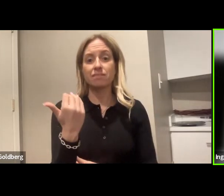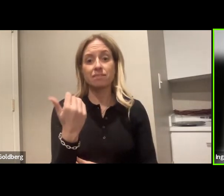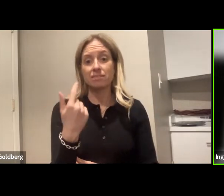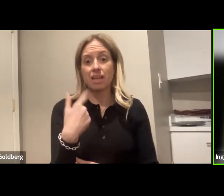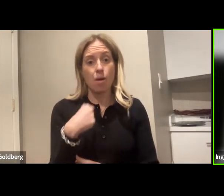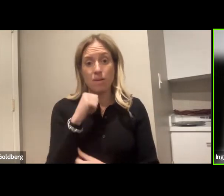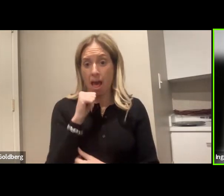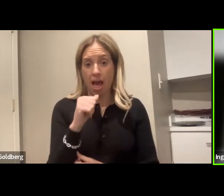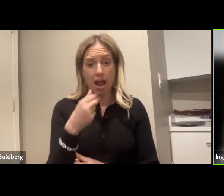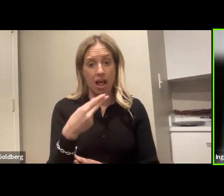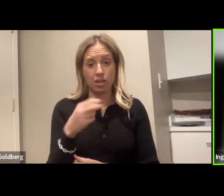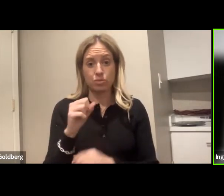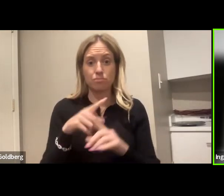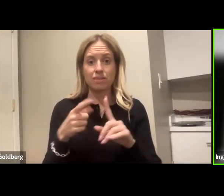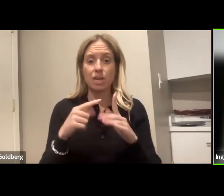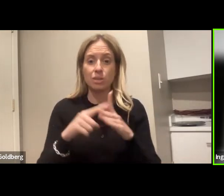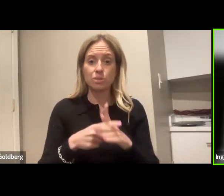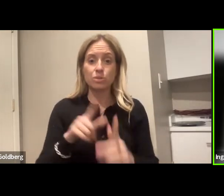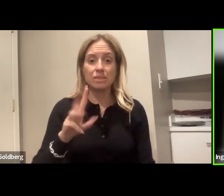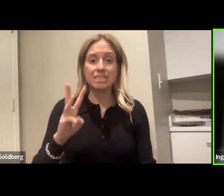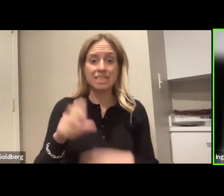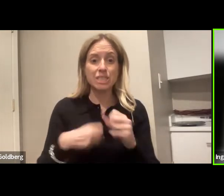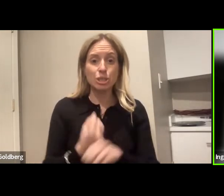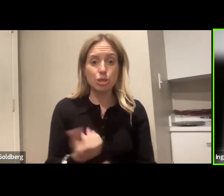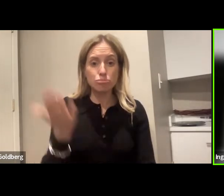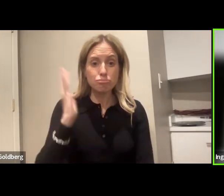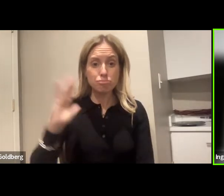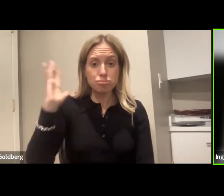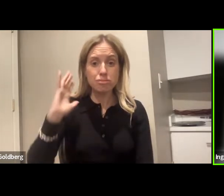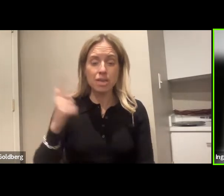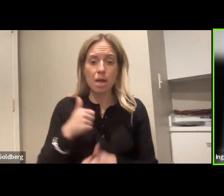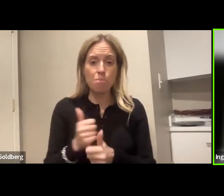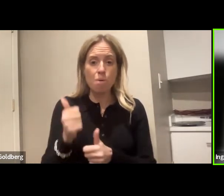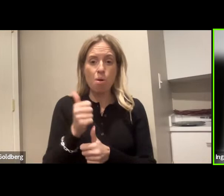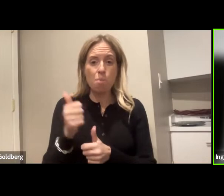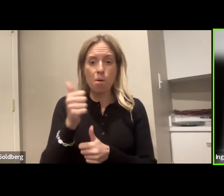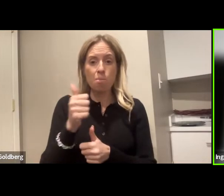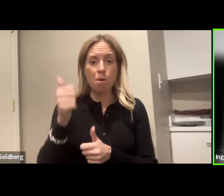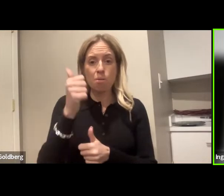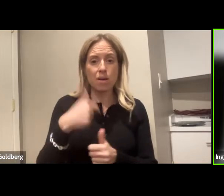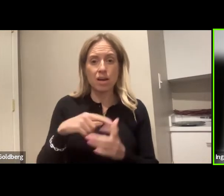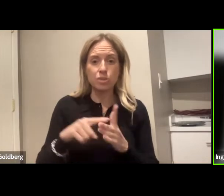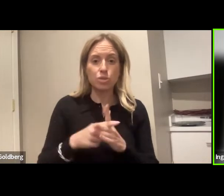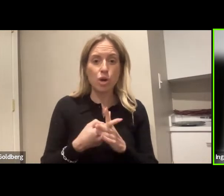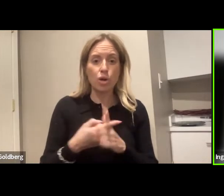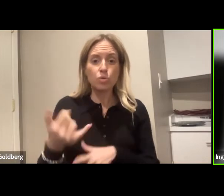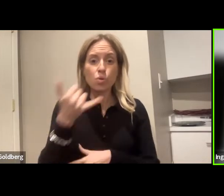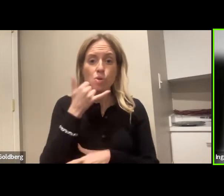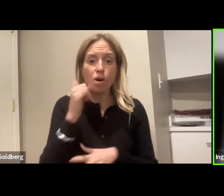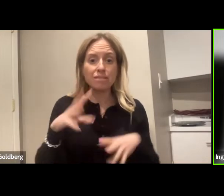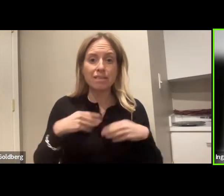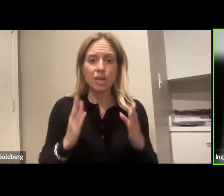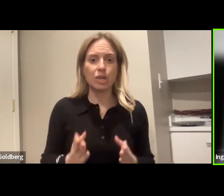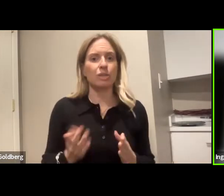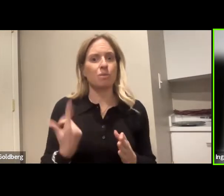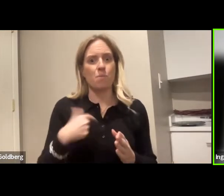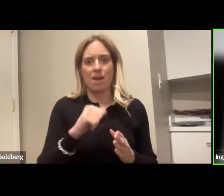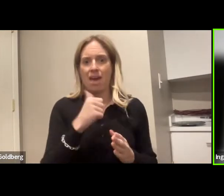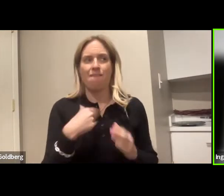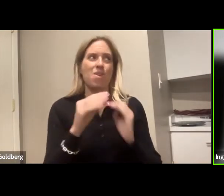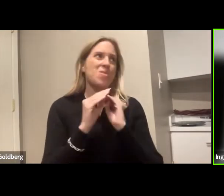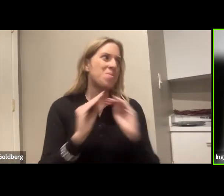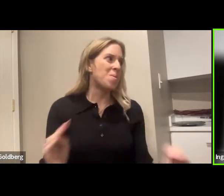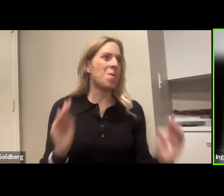but I started 26 years ago. And I've been promoted through every position. I started out as a call taker when we had nowhere near the technology we have